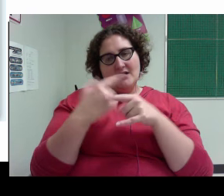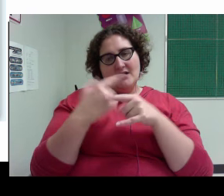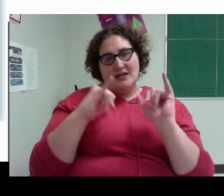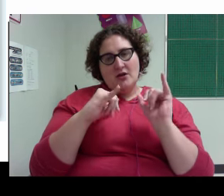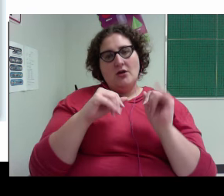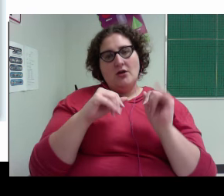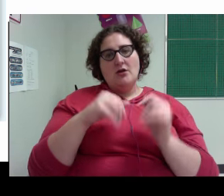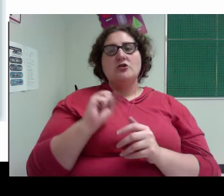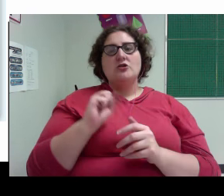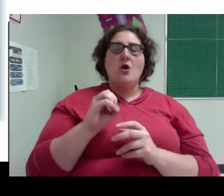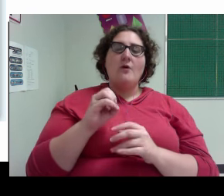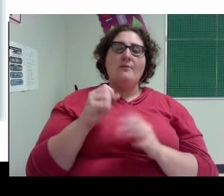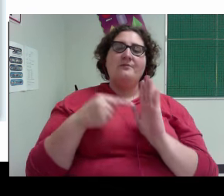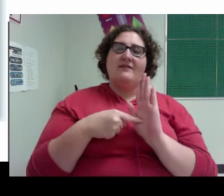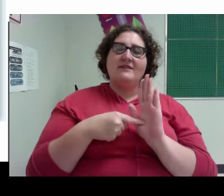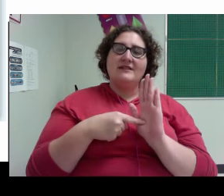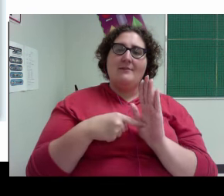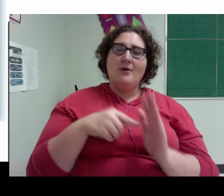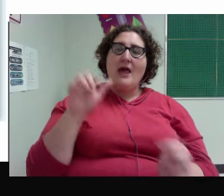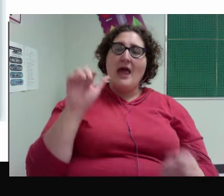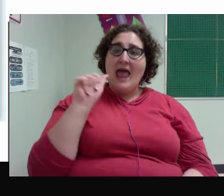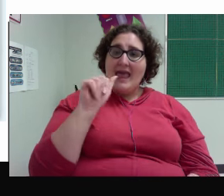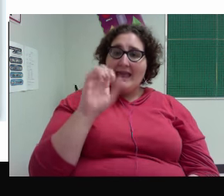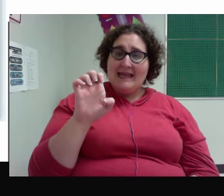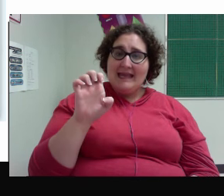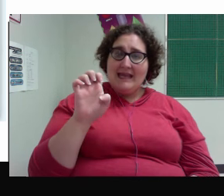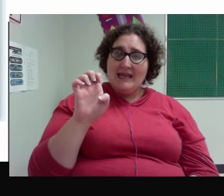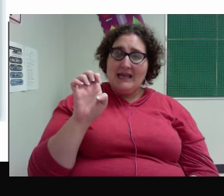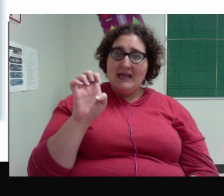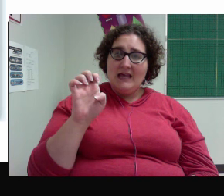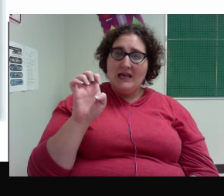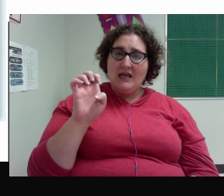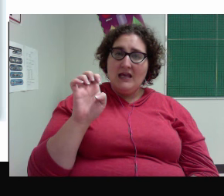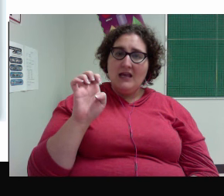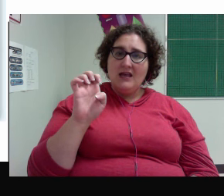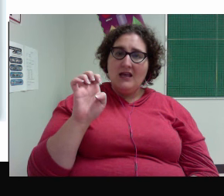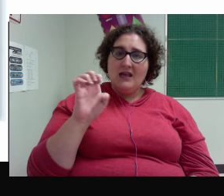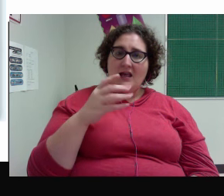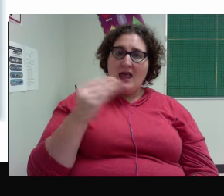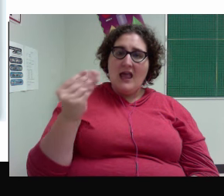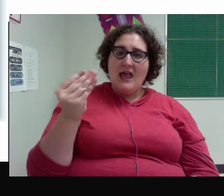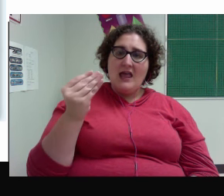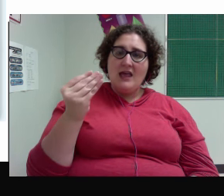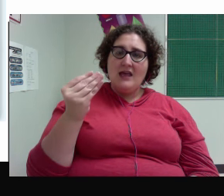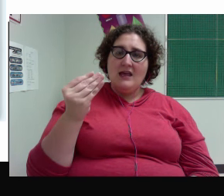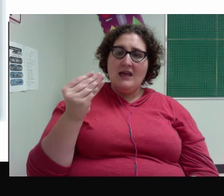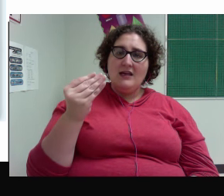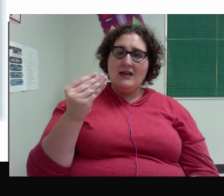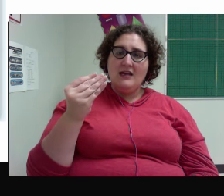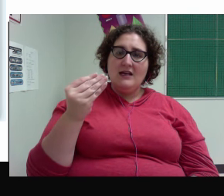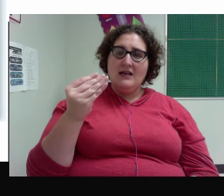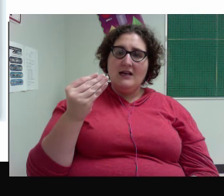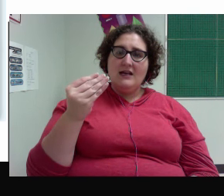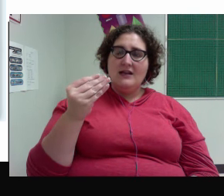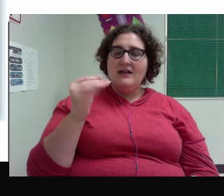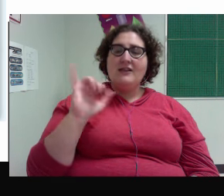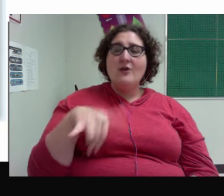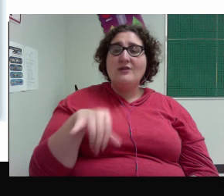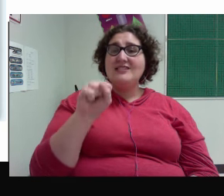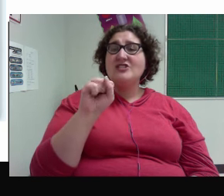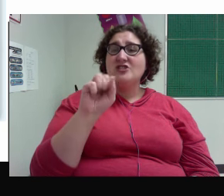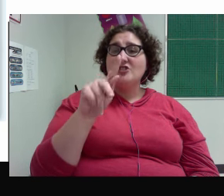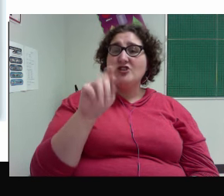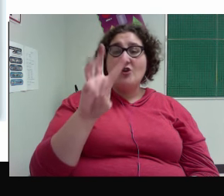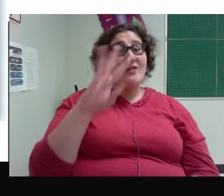of, well, we could do AE and let's see, DC. Those are examples of skew